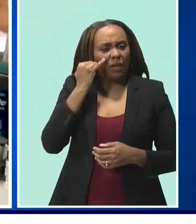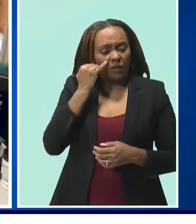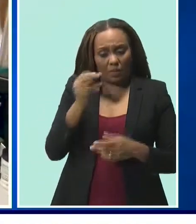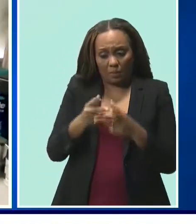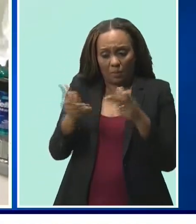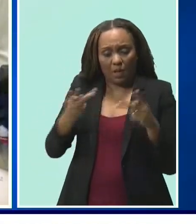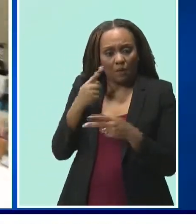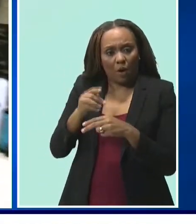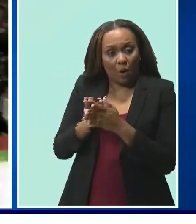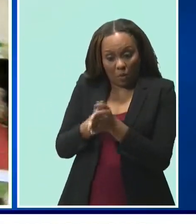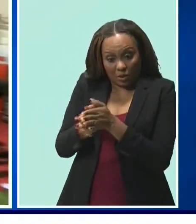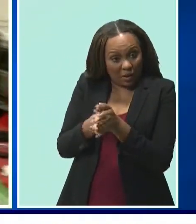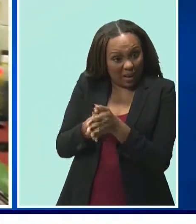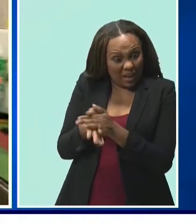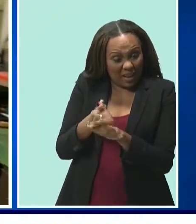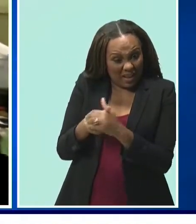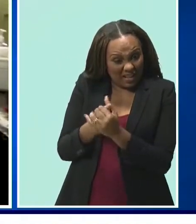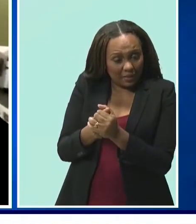well as paper towels.